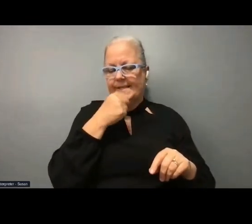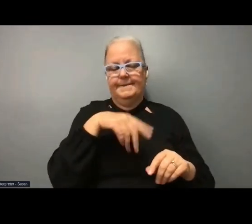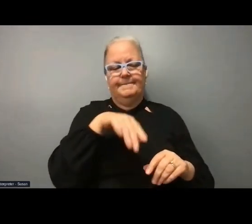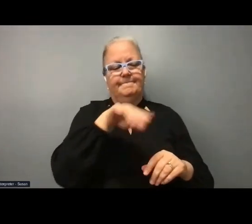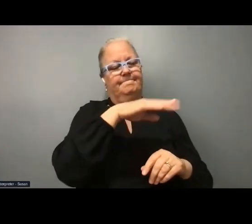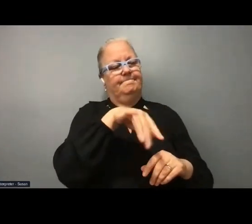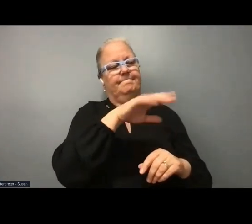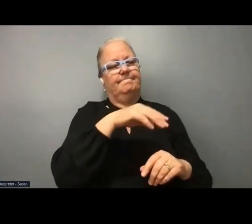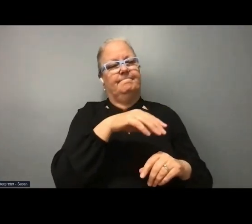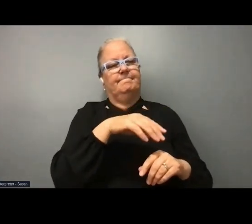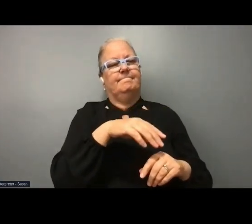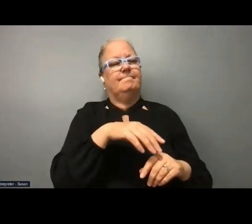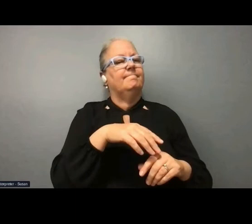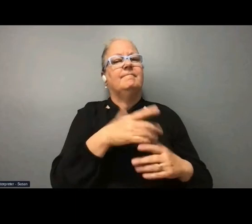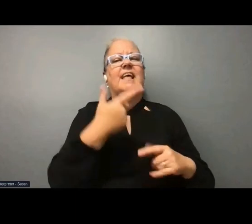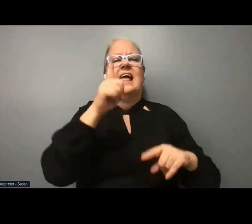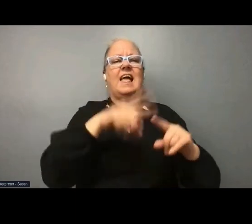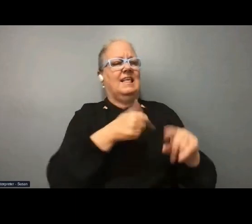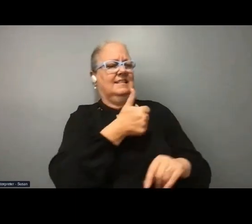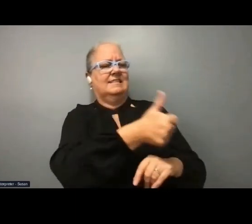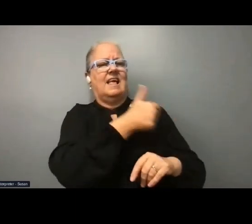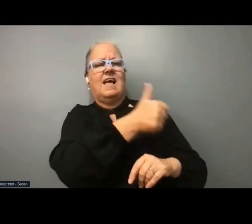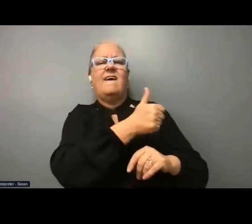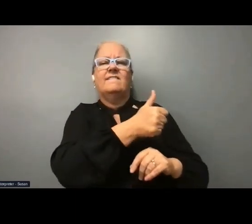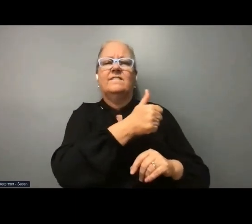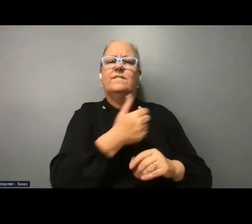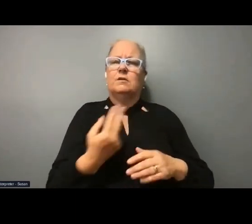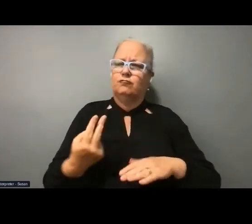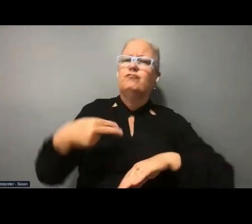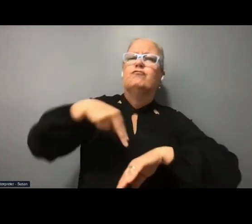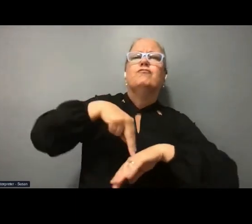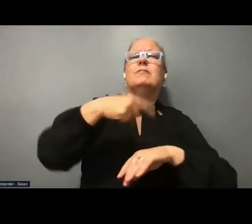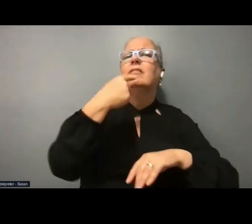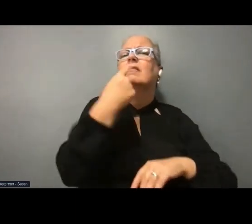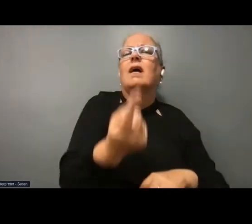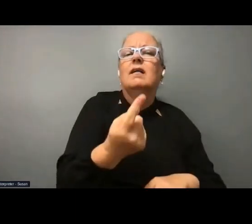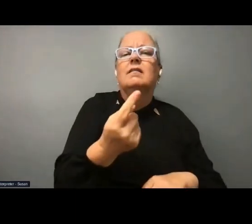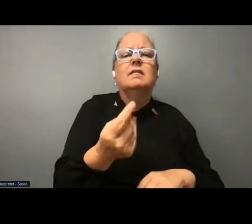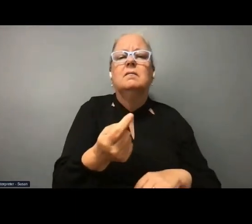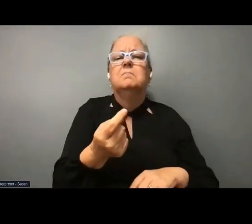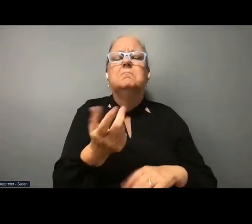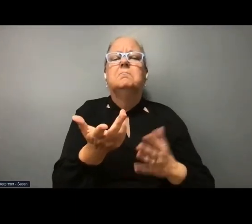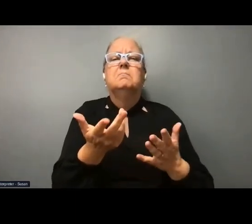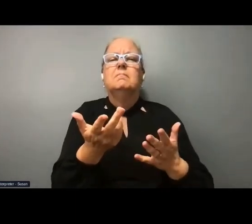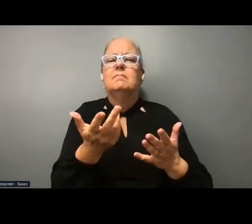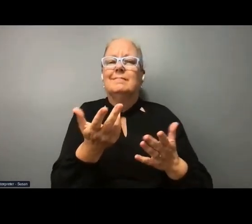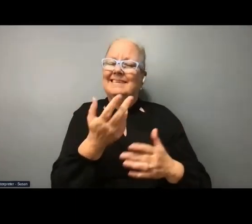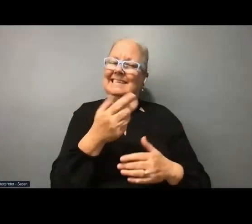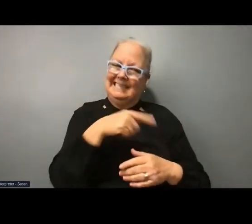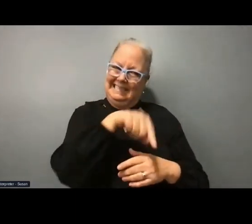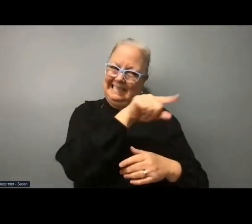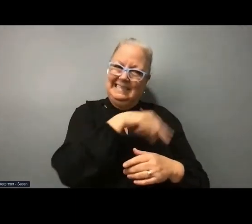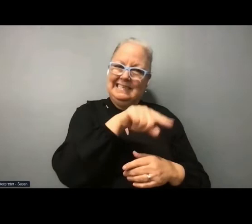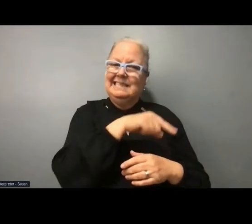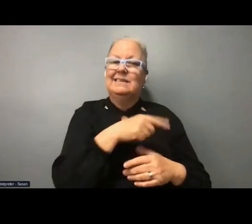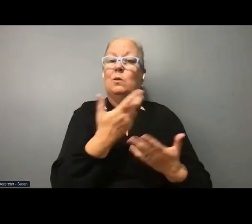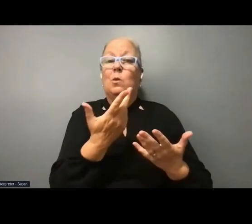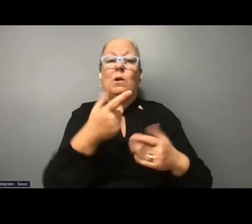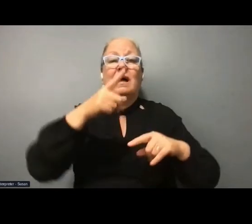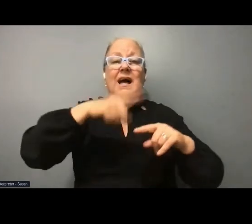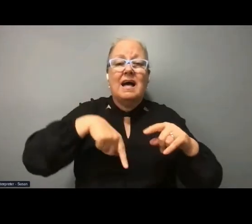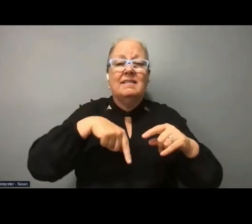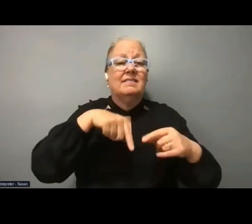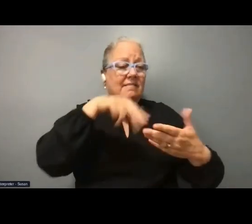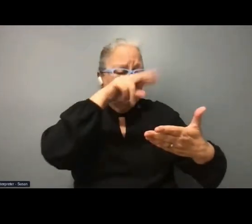speak up, or who they cannot speak, they at least they can write. And for those who cannot read and write, they